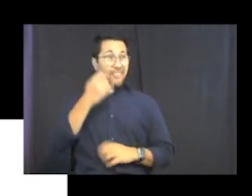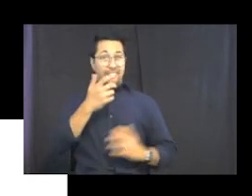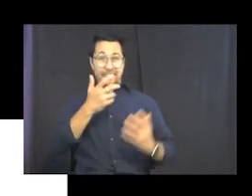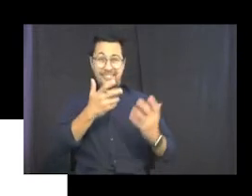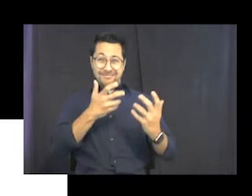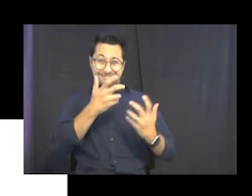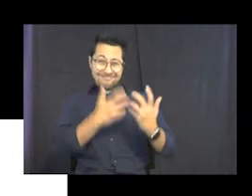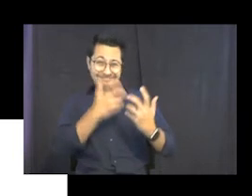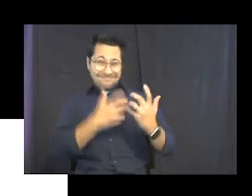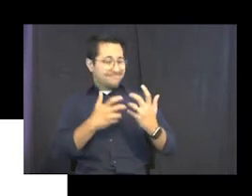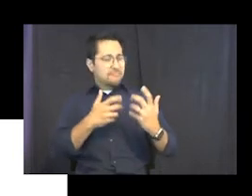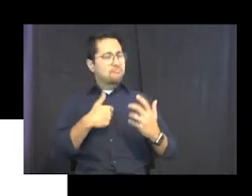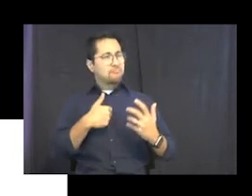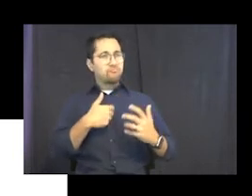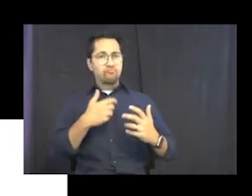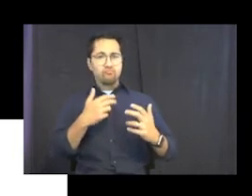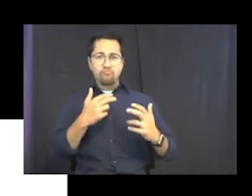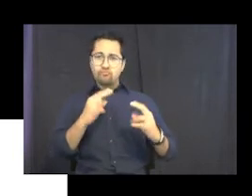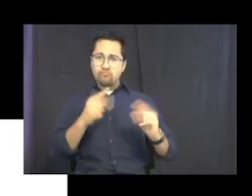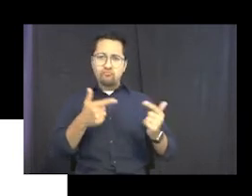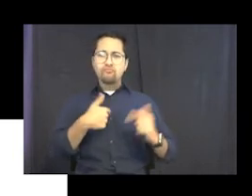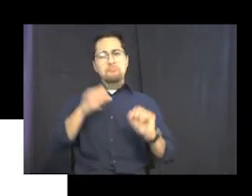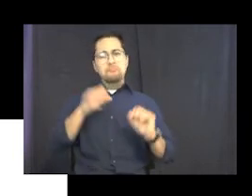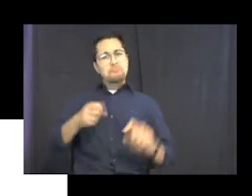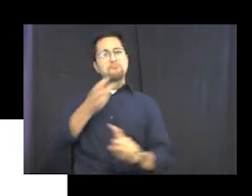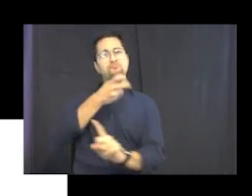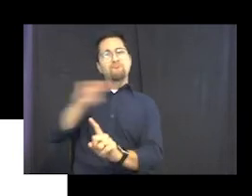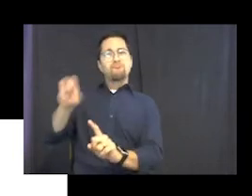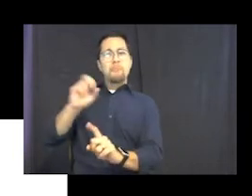out, I just went back.